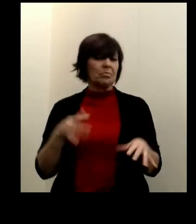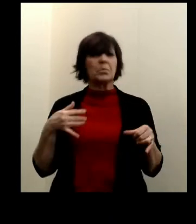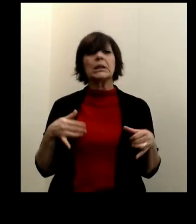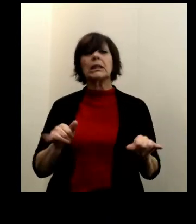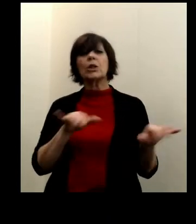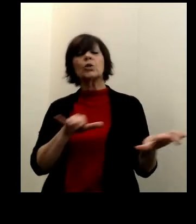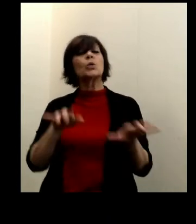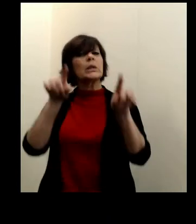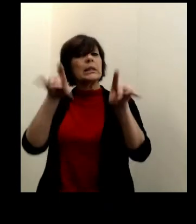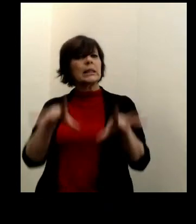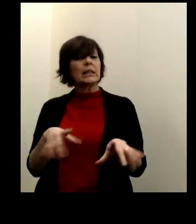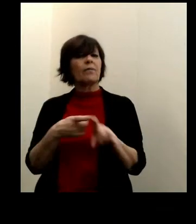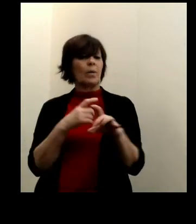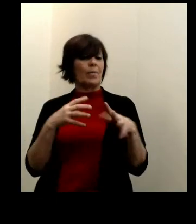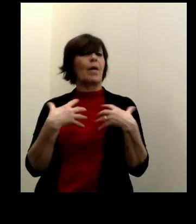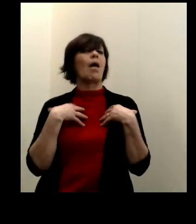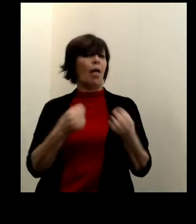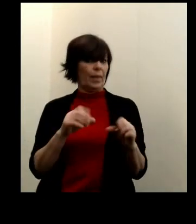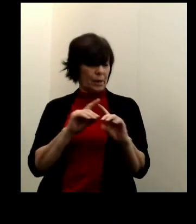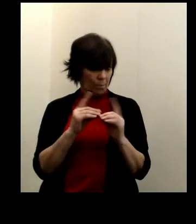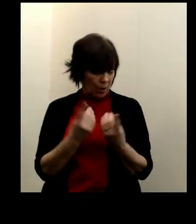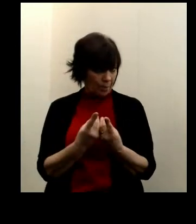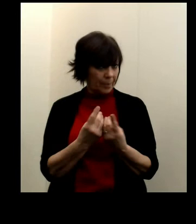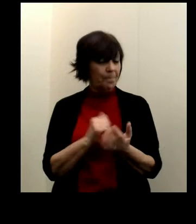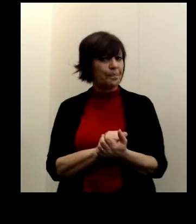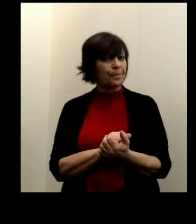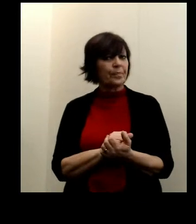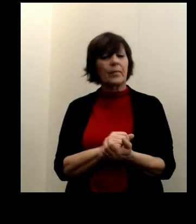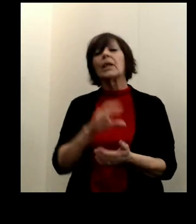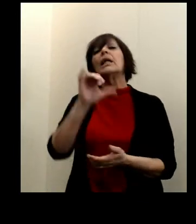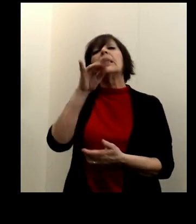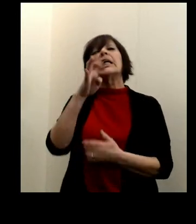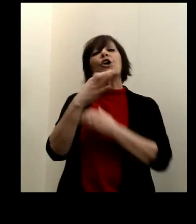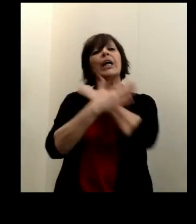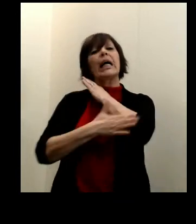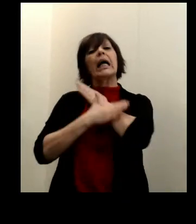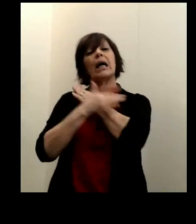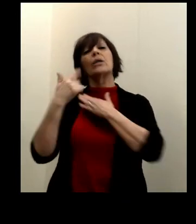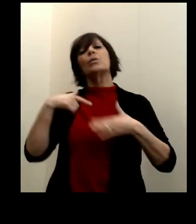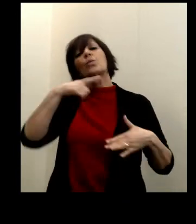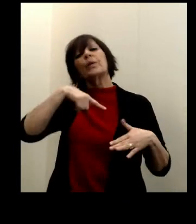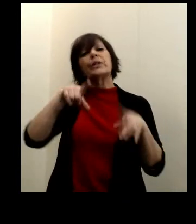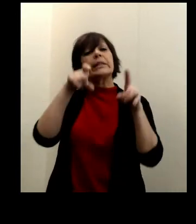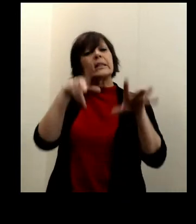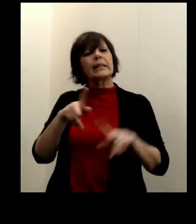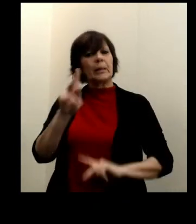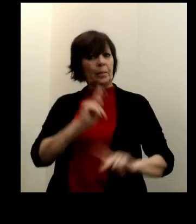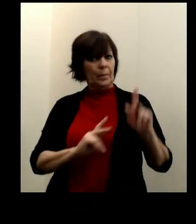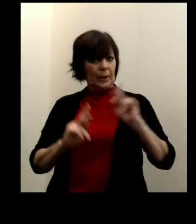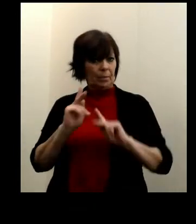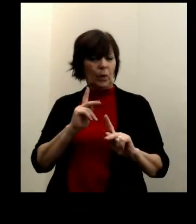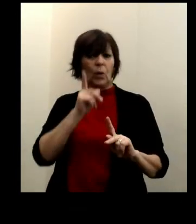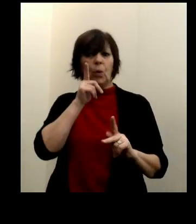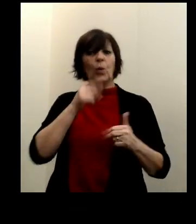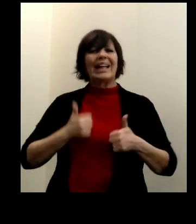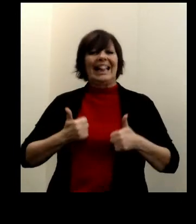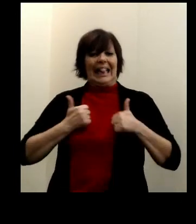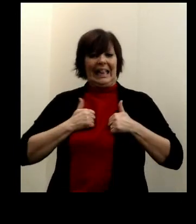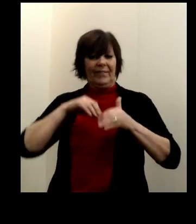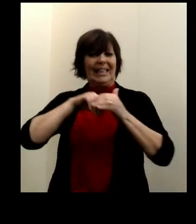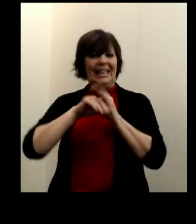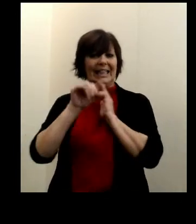doing from the health department. So at the Erie County Health Department, we are testing individuals who live in Erie